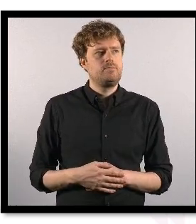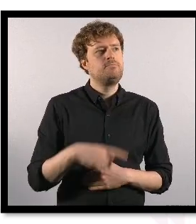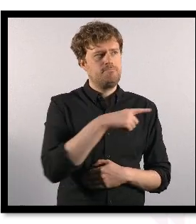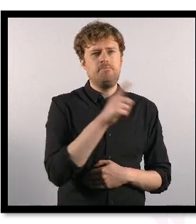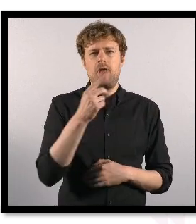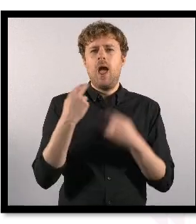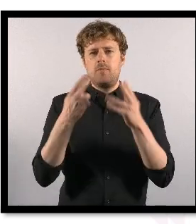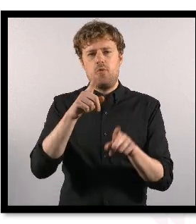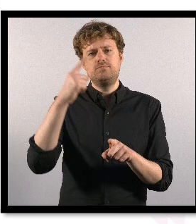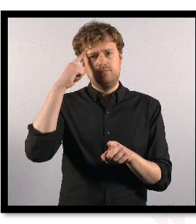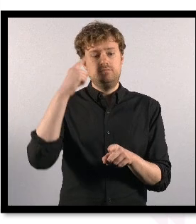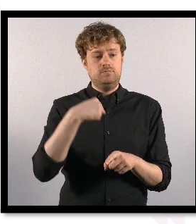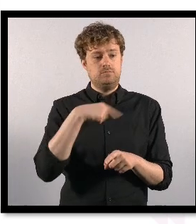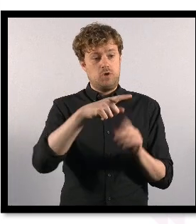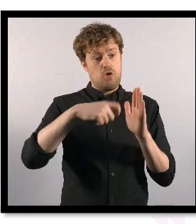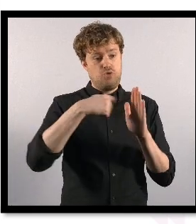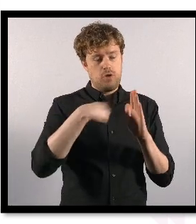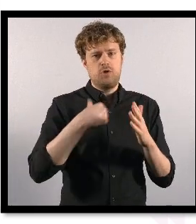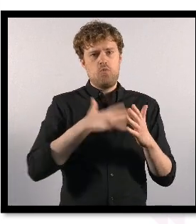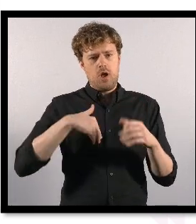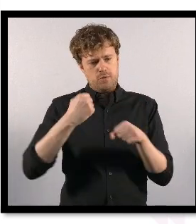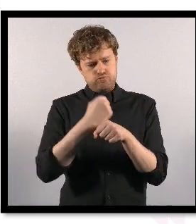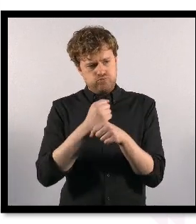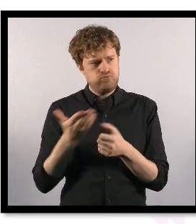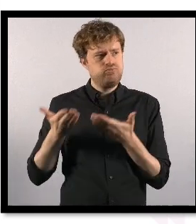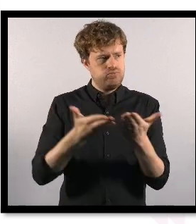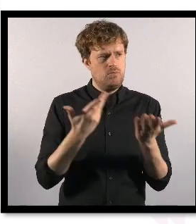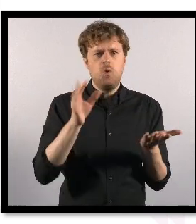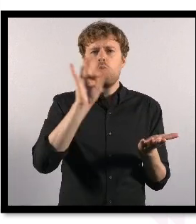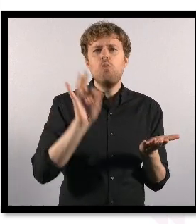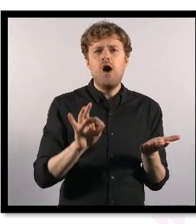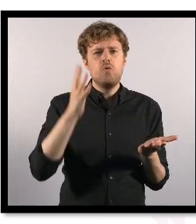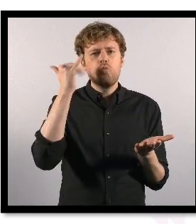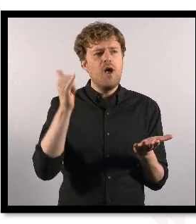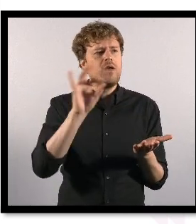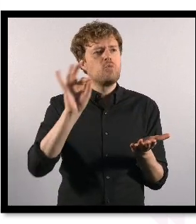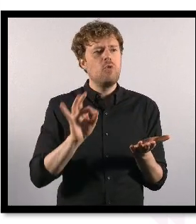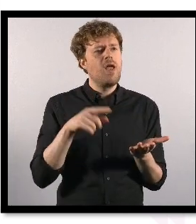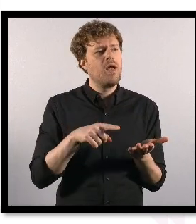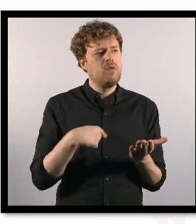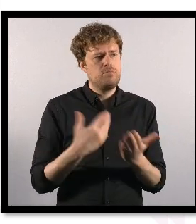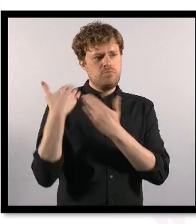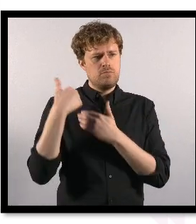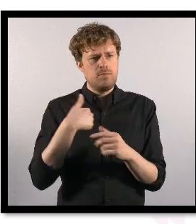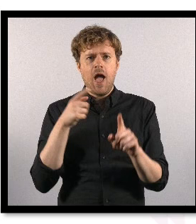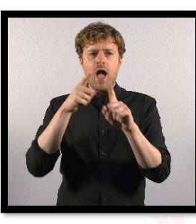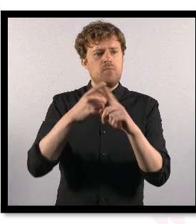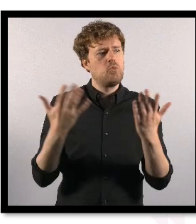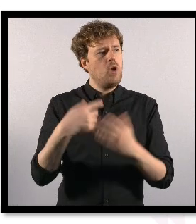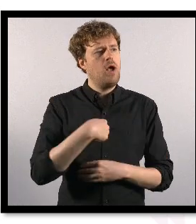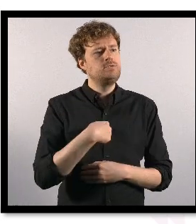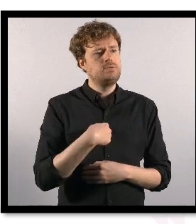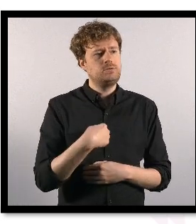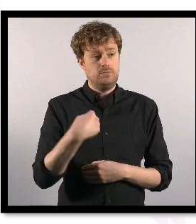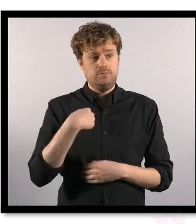going to magically provide you with contributors and users and an adoption community, it's not. The CNCF can amplify the work that you